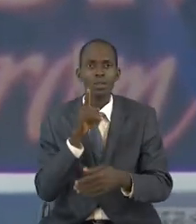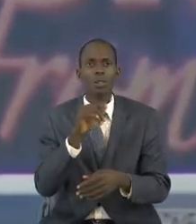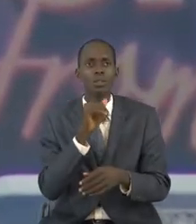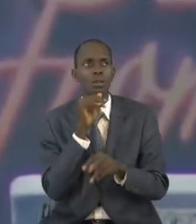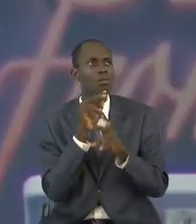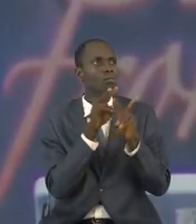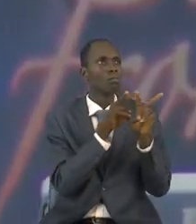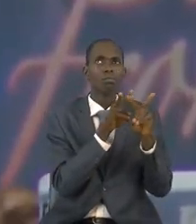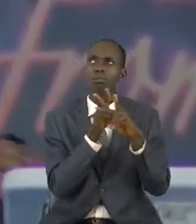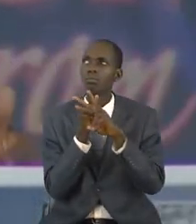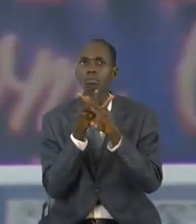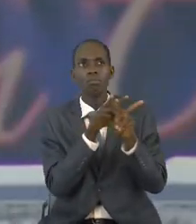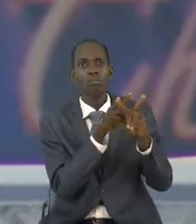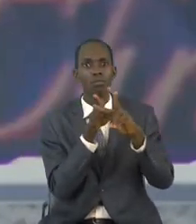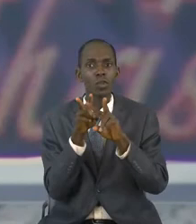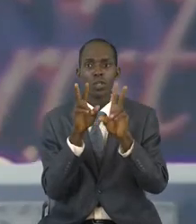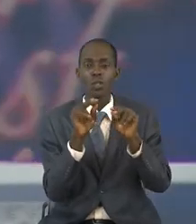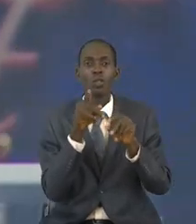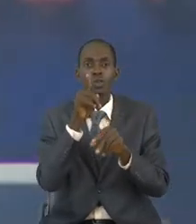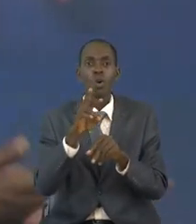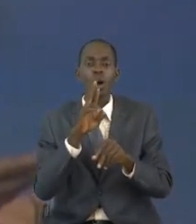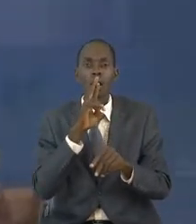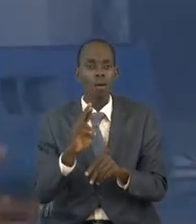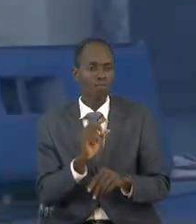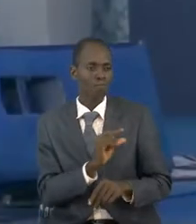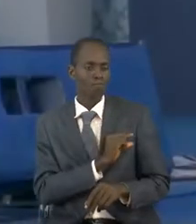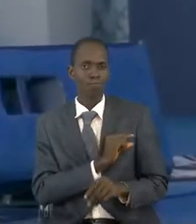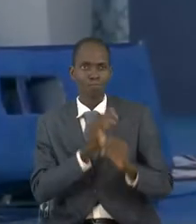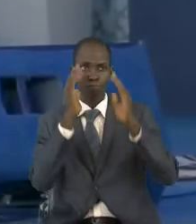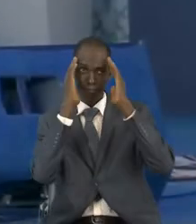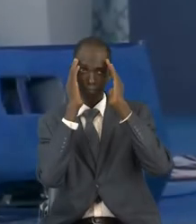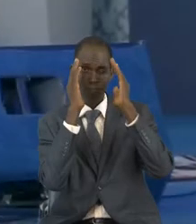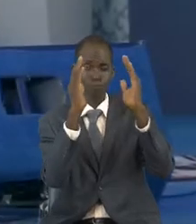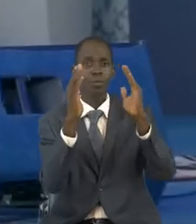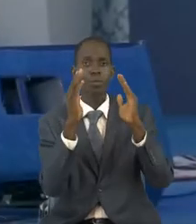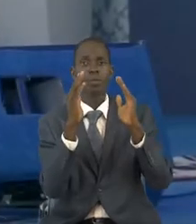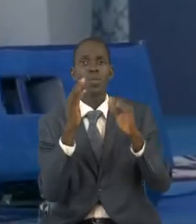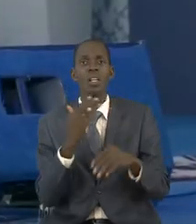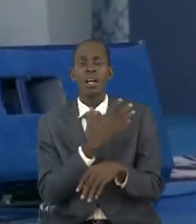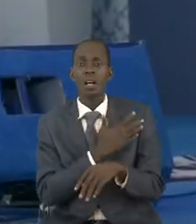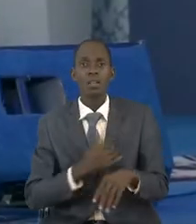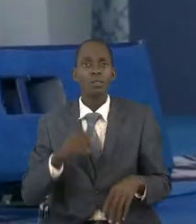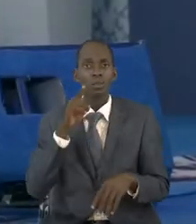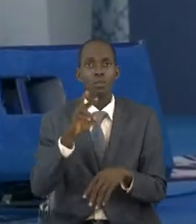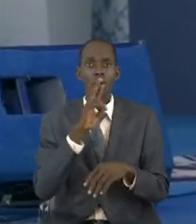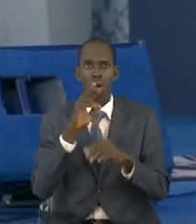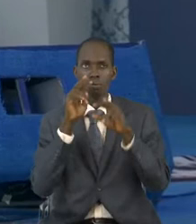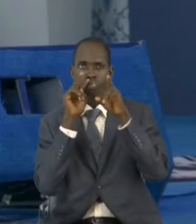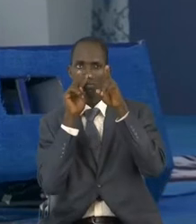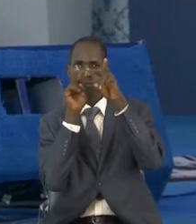and there. You are conscientious, you are devoted, you are focused, and you are looking at this and you are